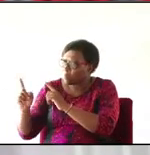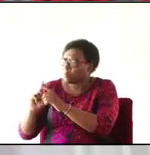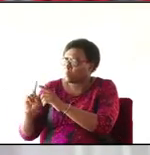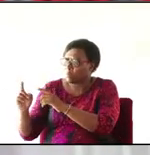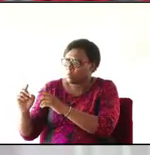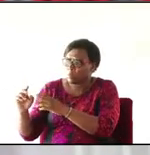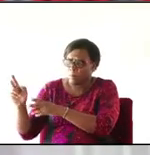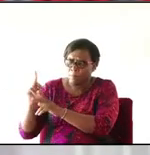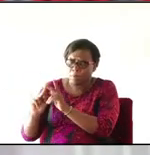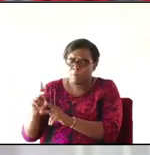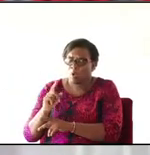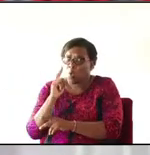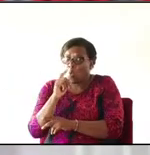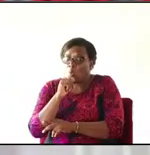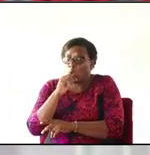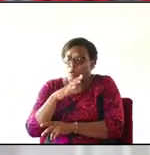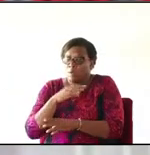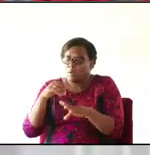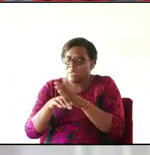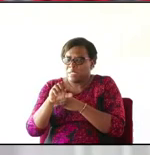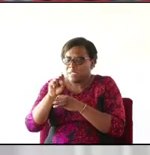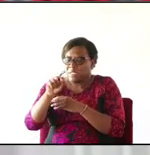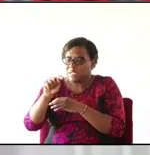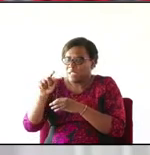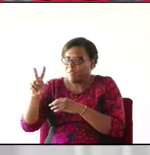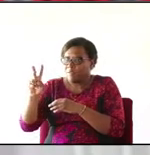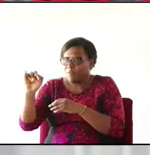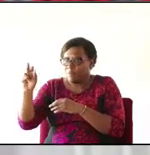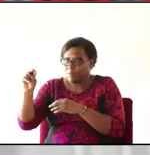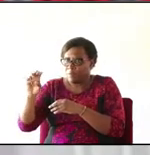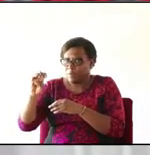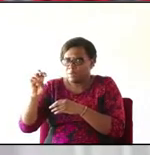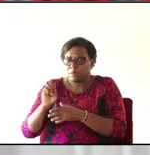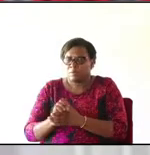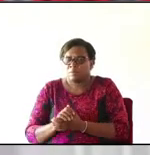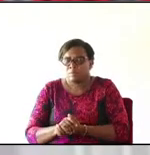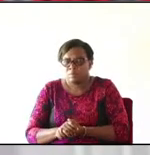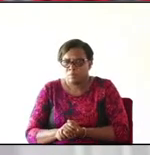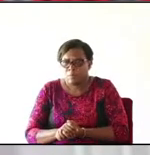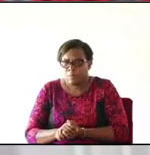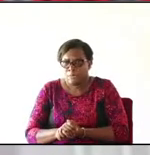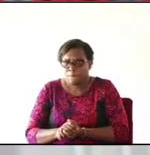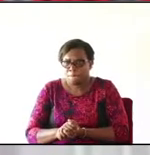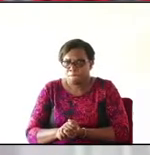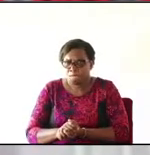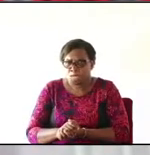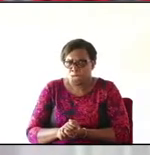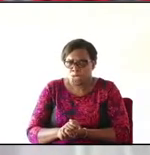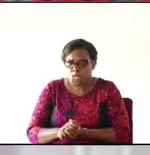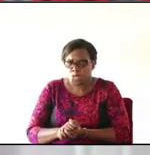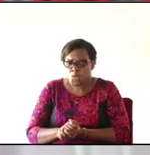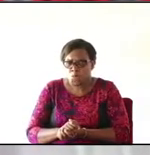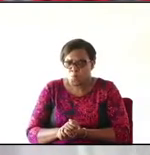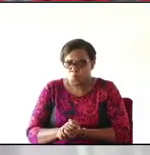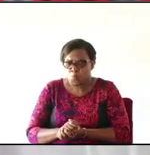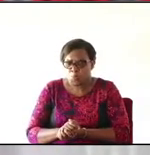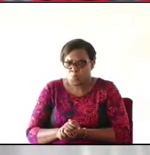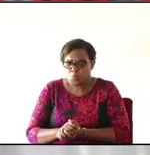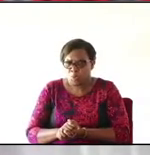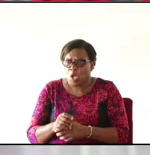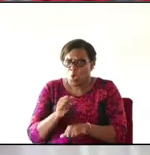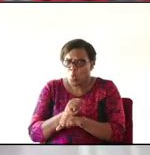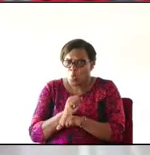lady in particular in St. Vincent was an economist working in the Ministry